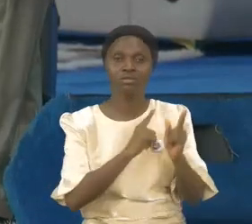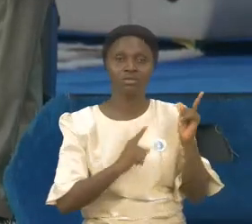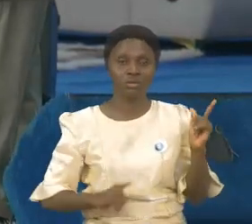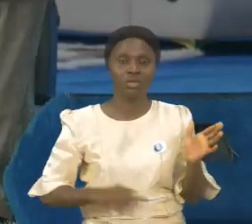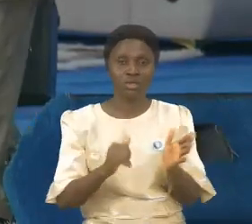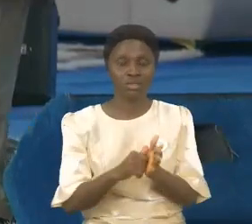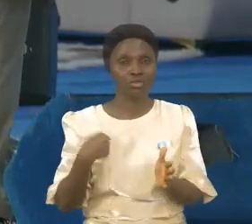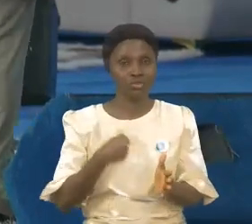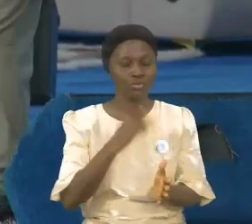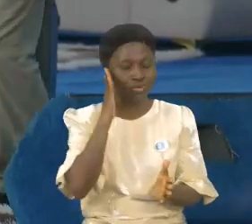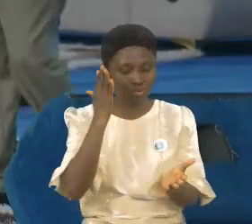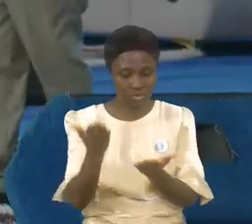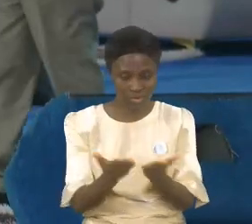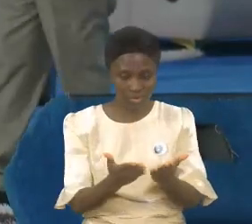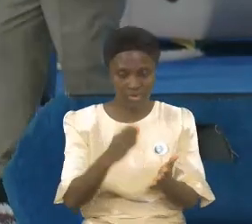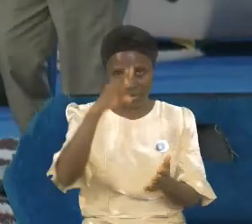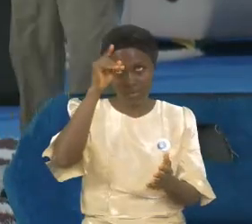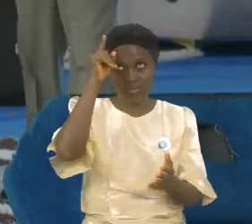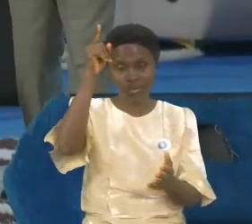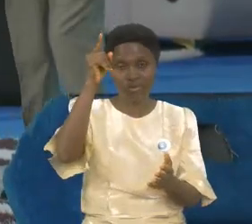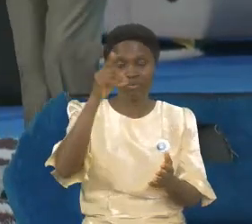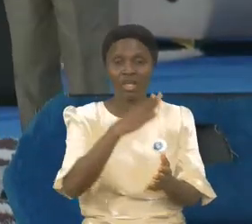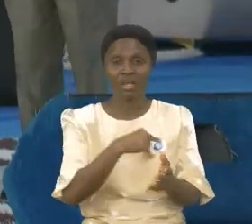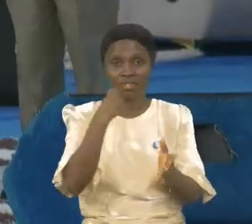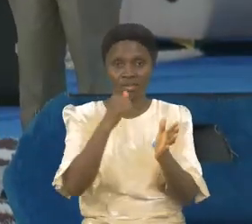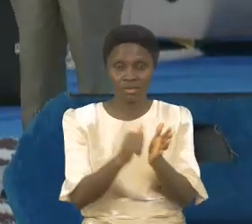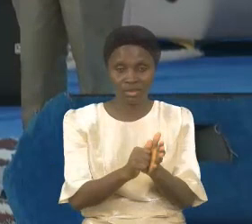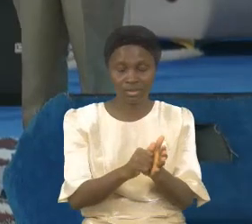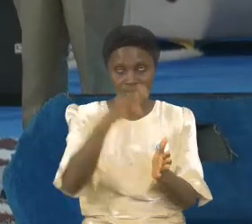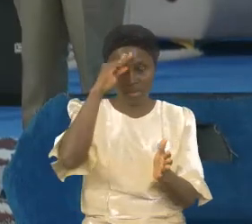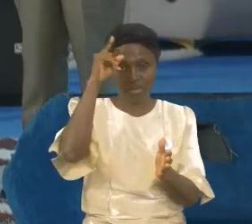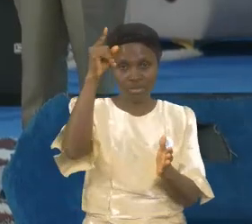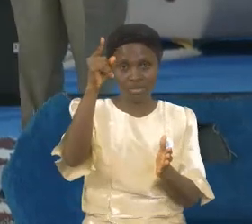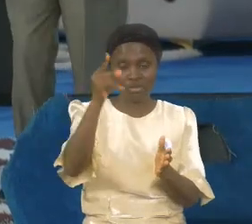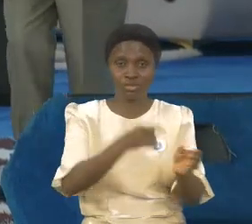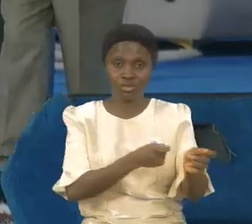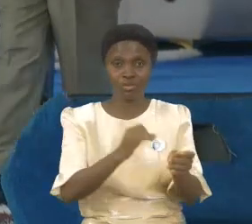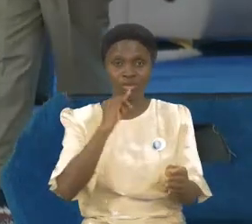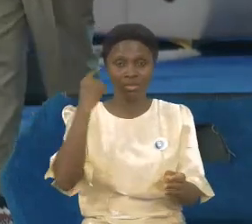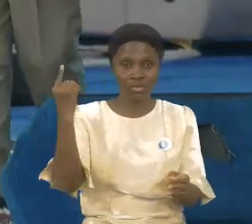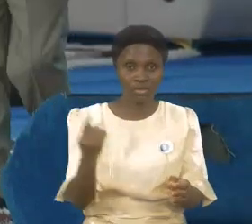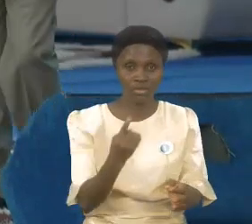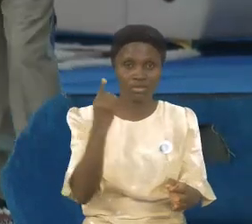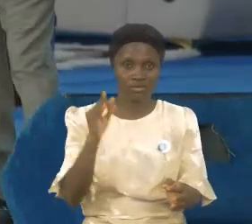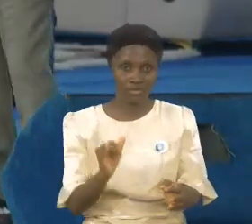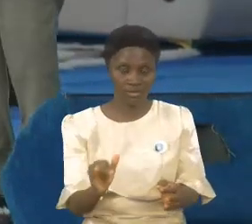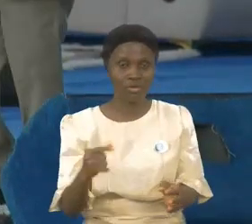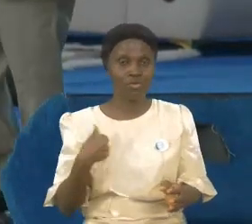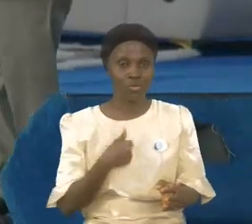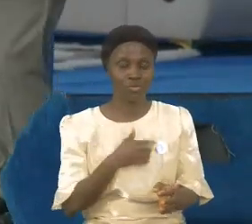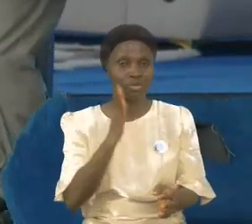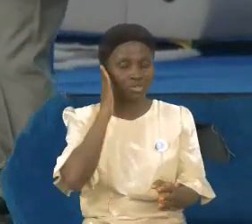serve him. And he says, and his dominion is an everlasting dominion which shall